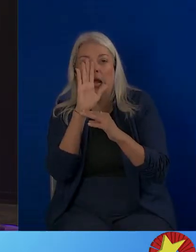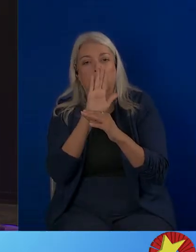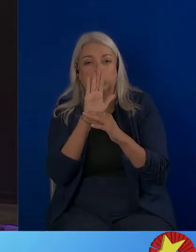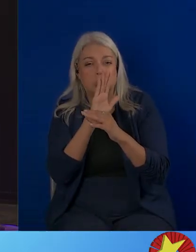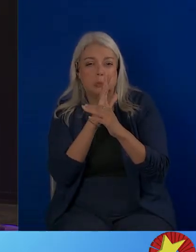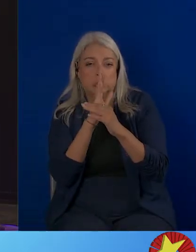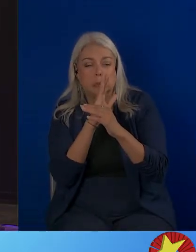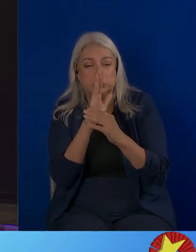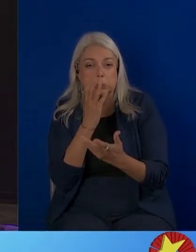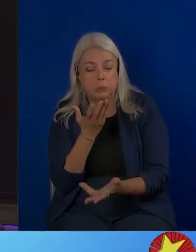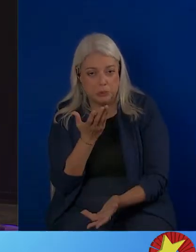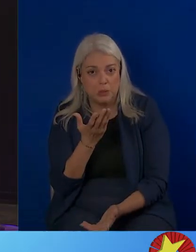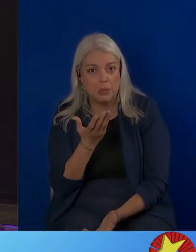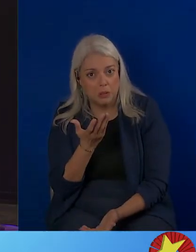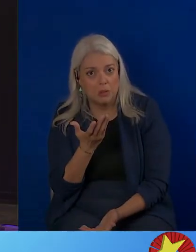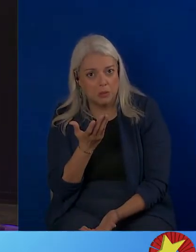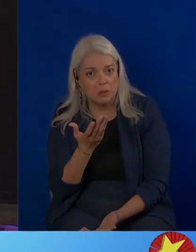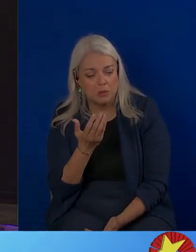900-ish.